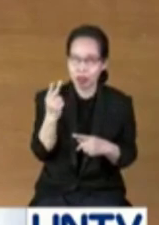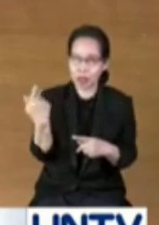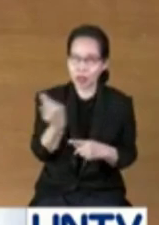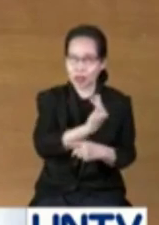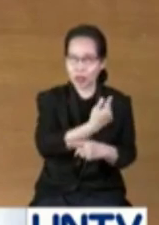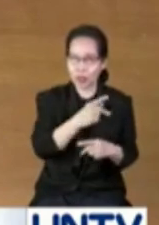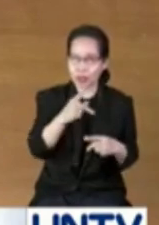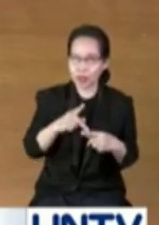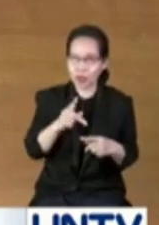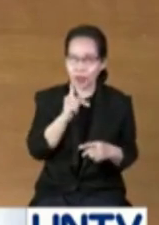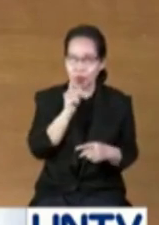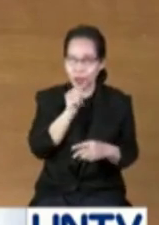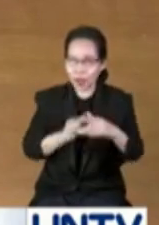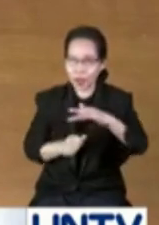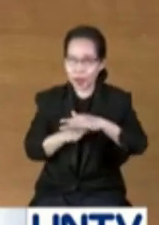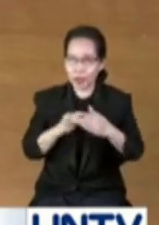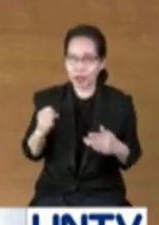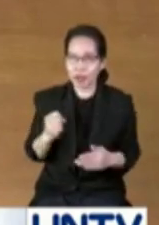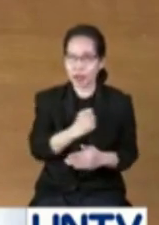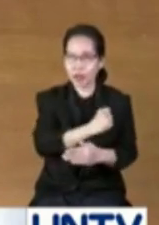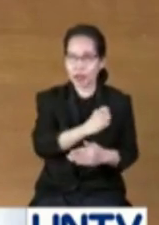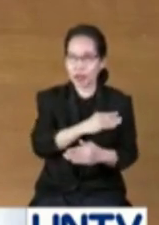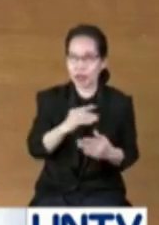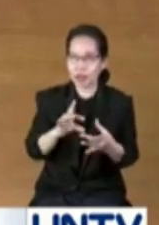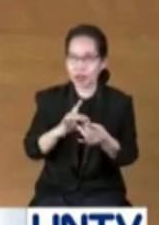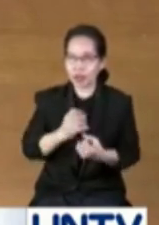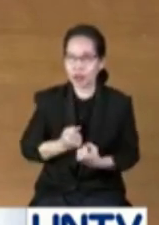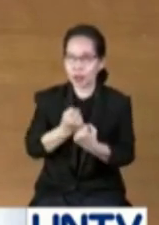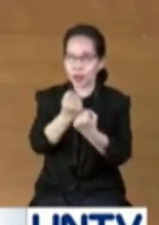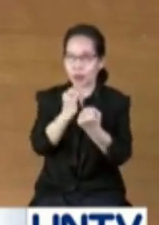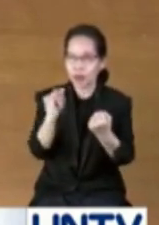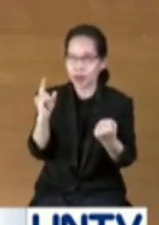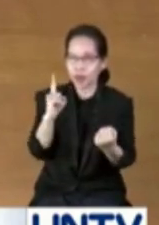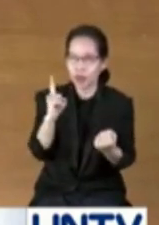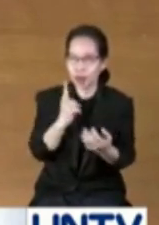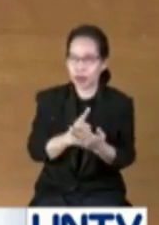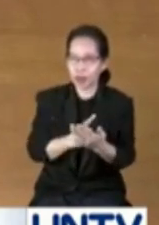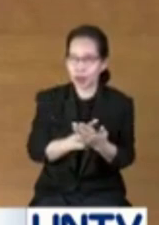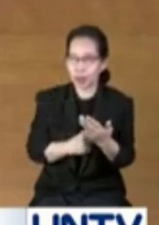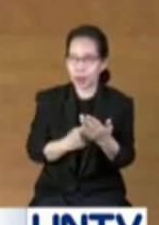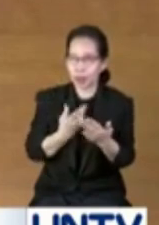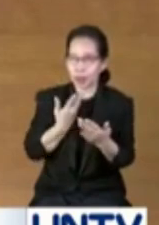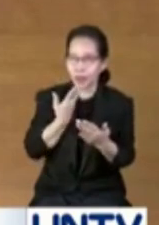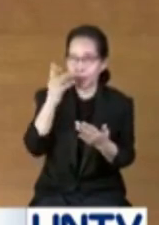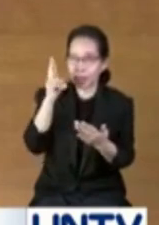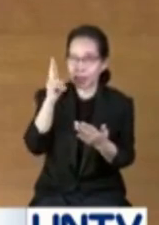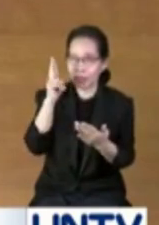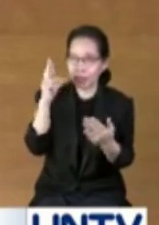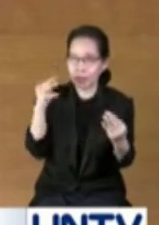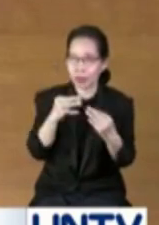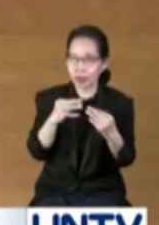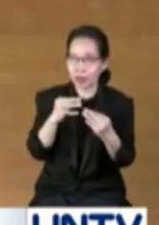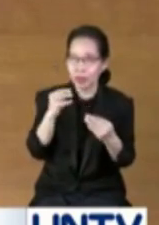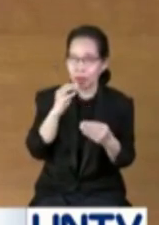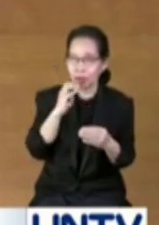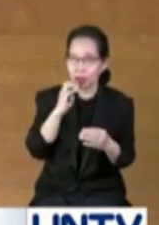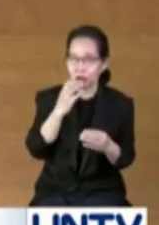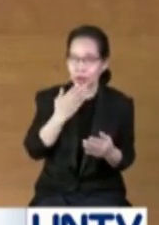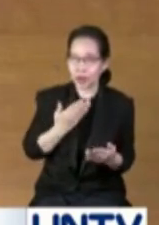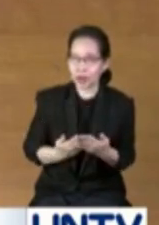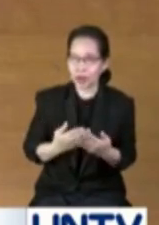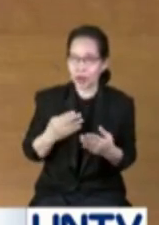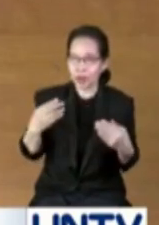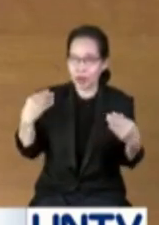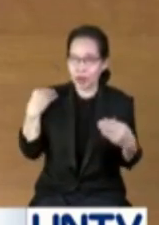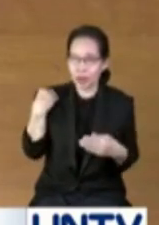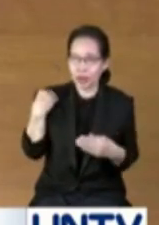sector. These shall, of course, be supported by what is now a better and more efficient PhilHealth. Ang